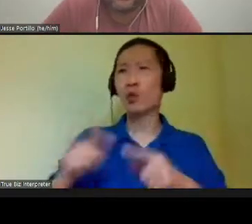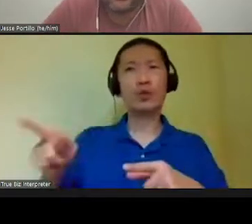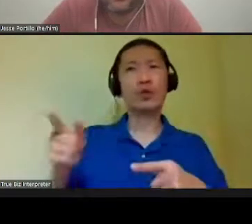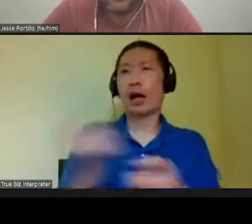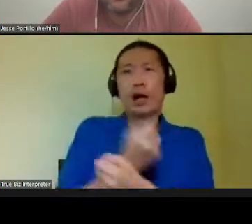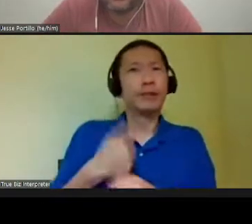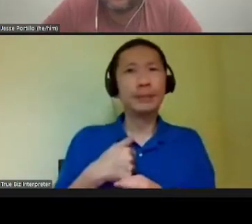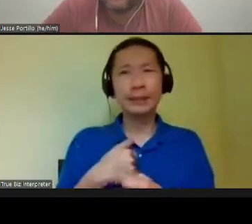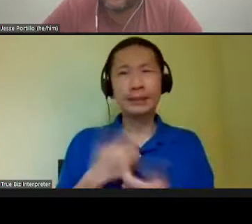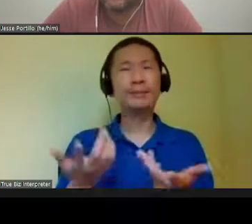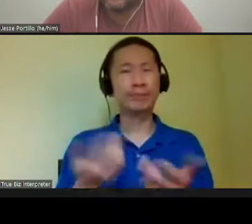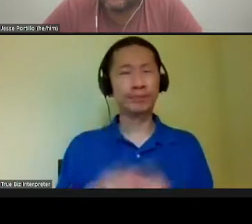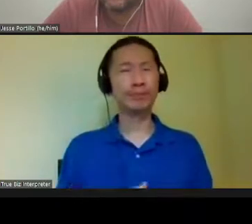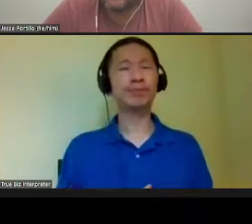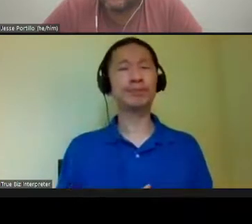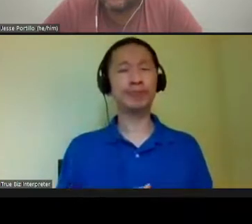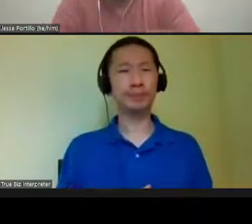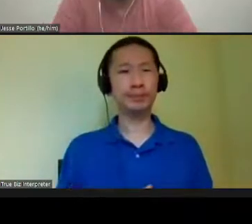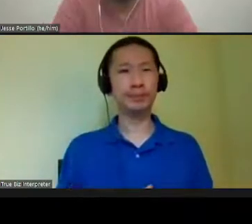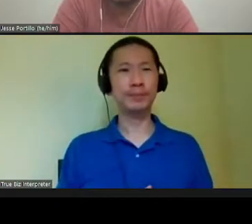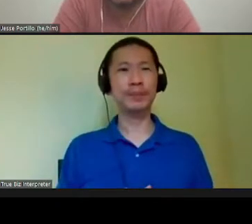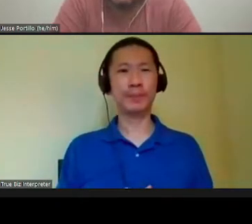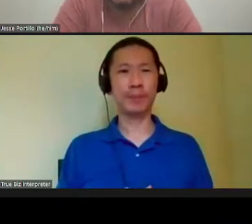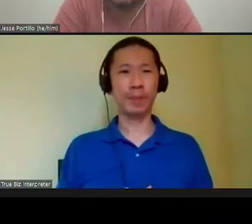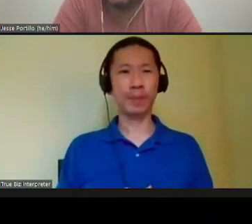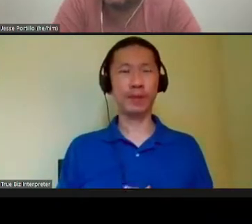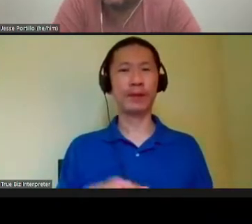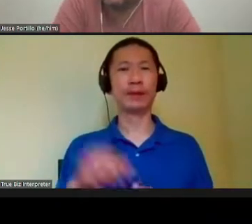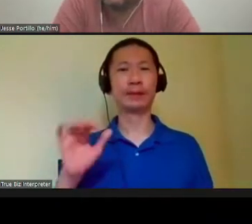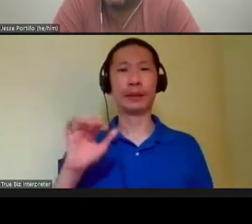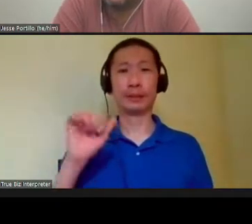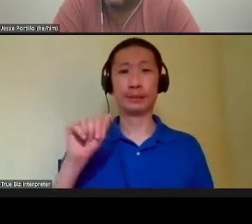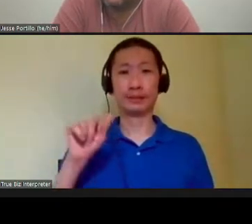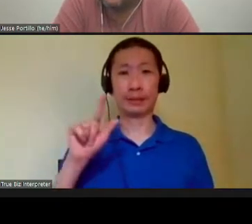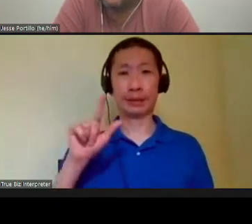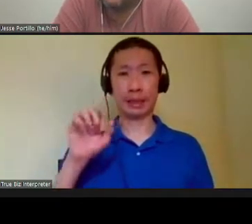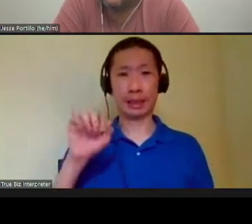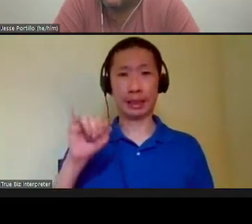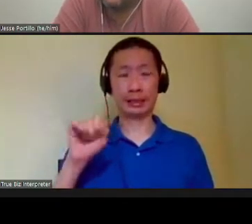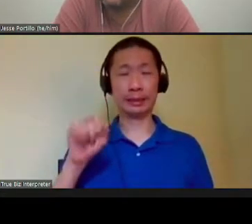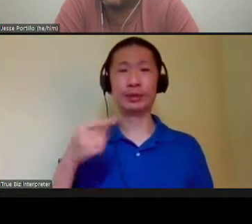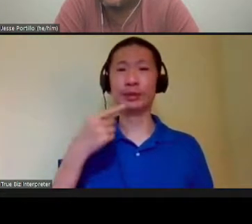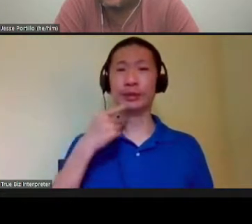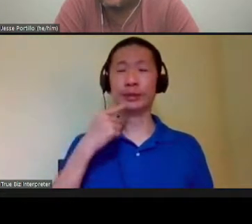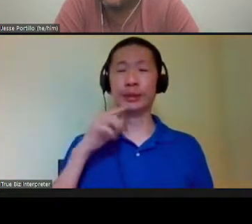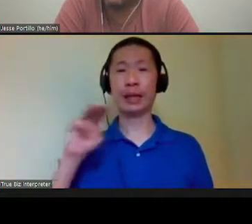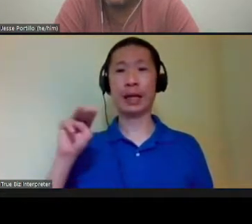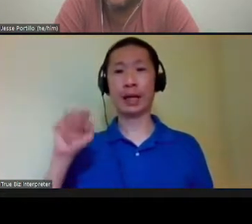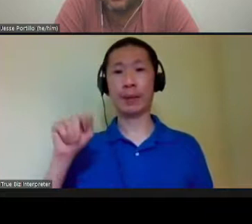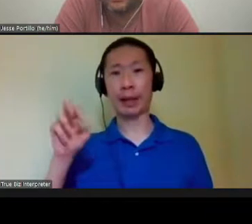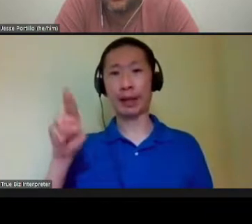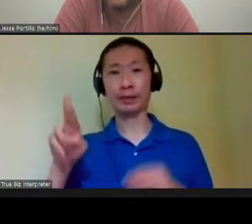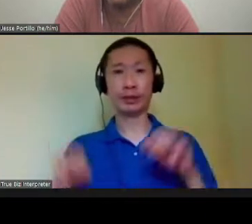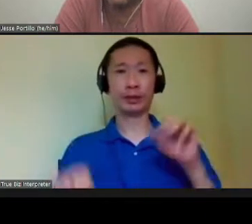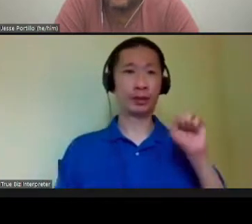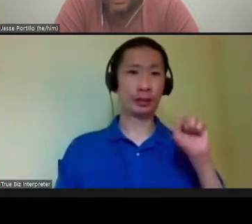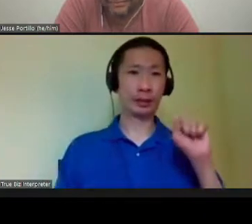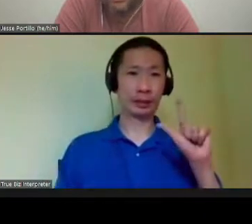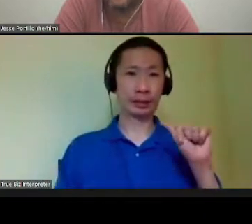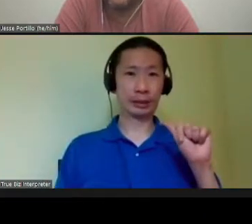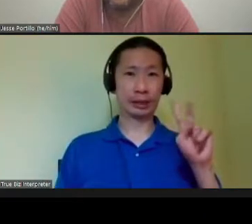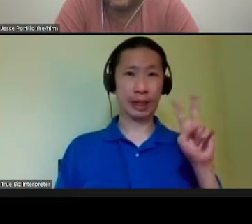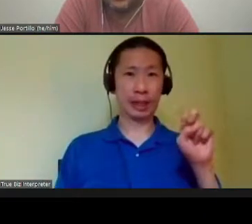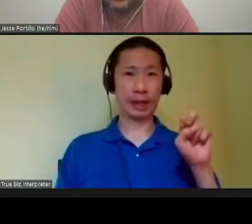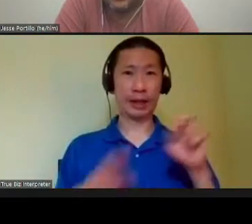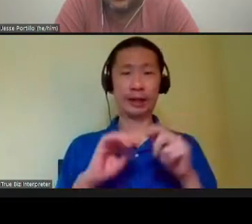Yeah, I think, you know, Alexis, you brought up this terminology, master and slave, which is like a huge thing in